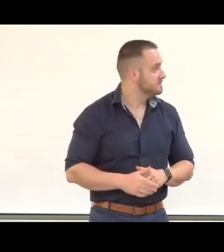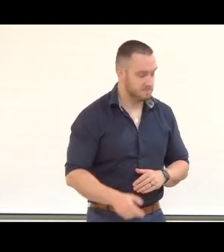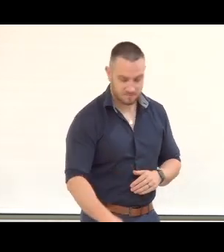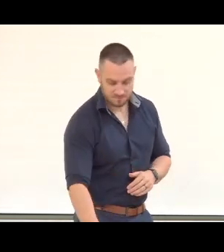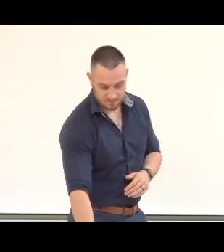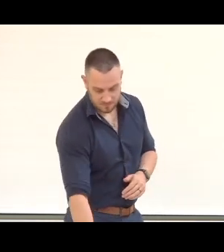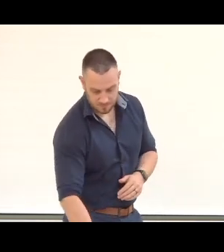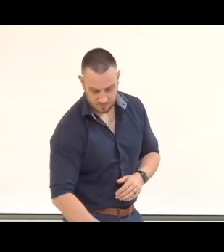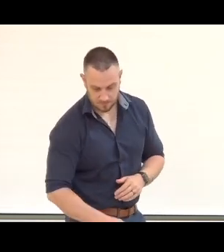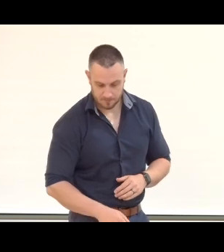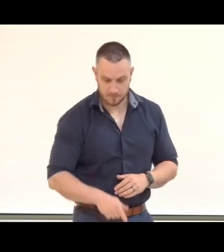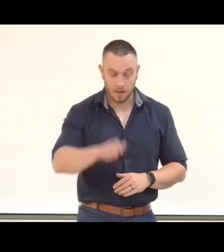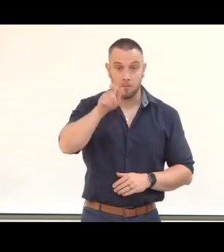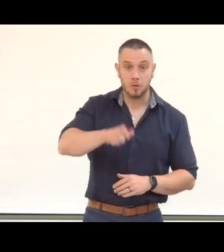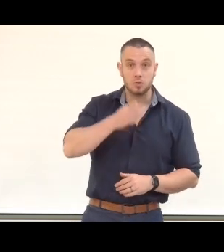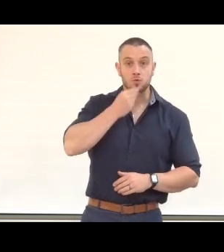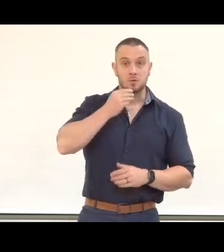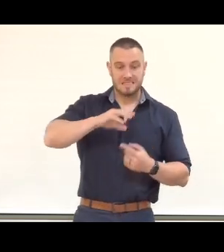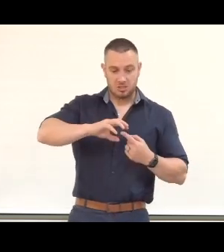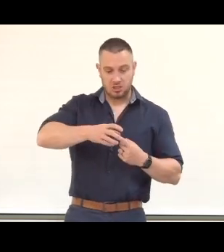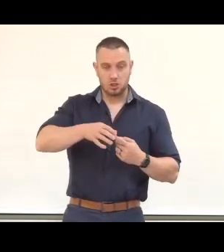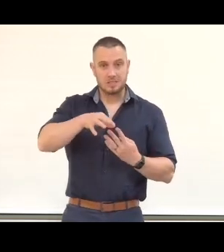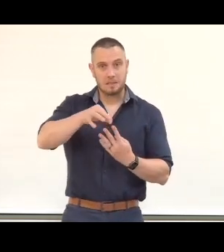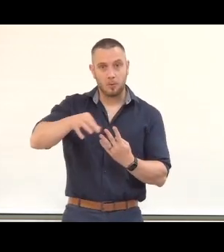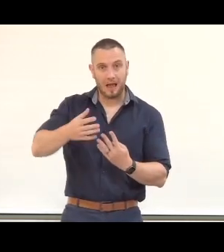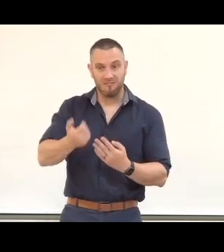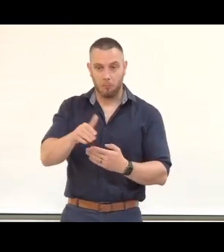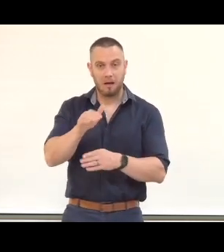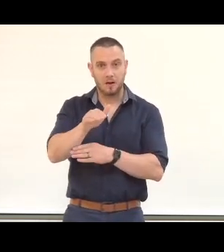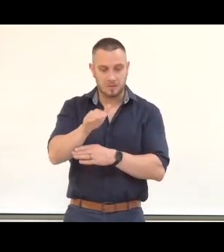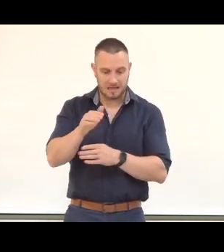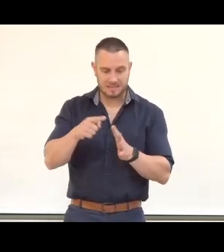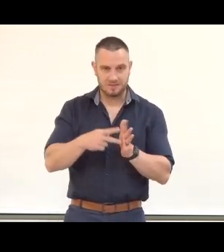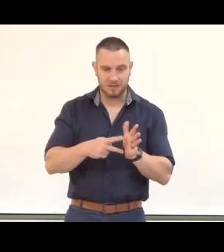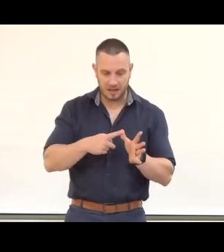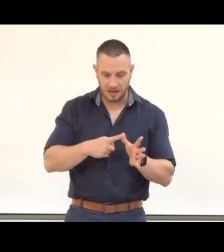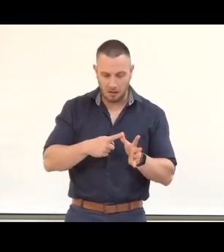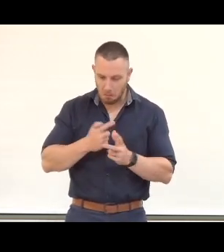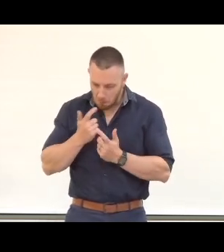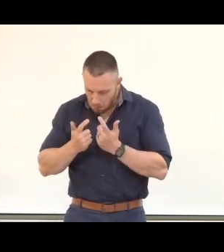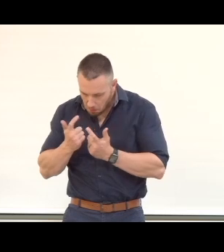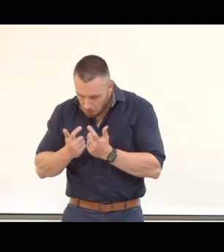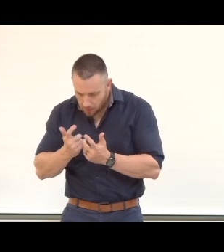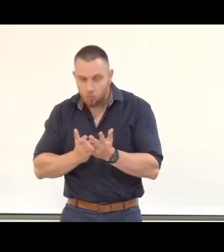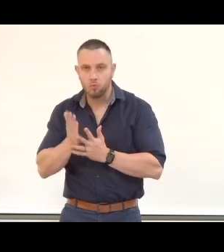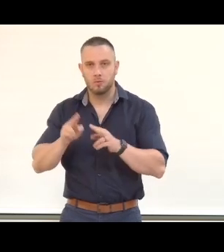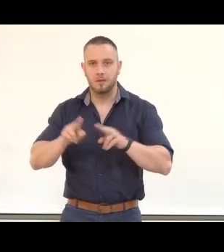astronauts working with the geological samples they took from outside on an EVA, analyzing them in the